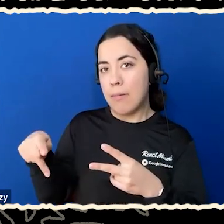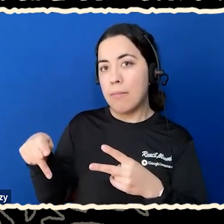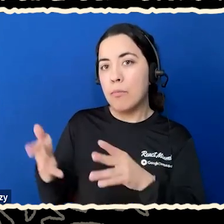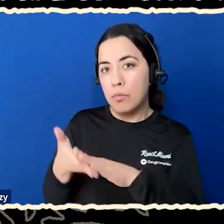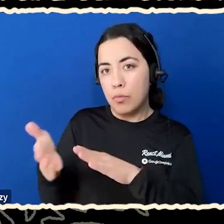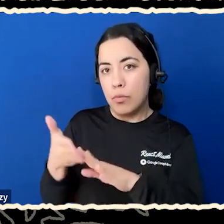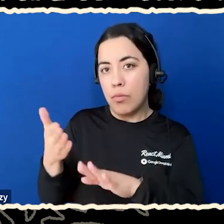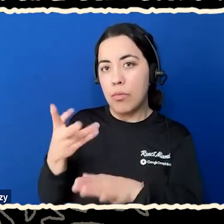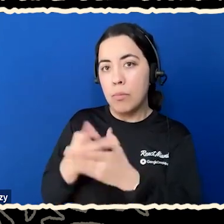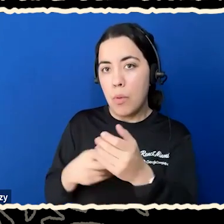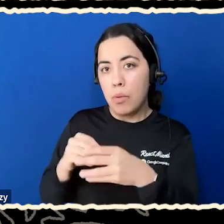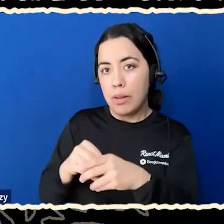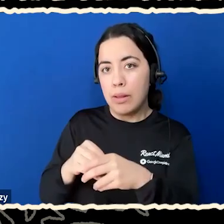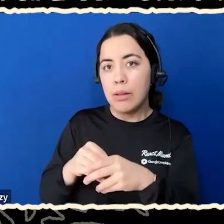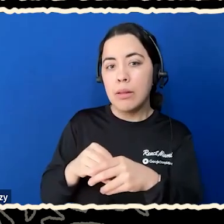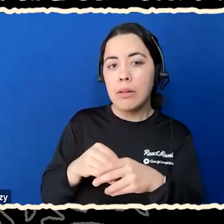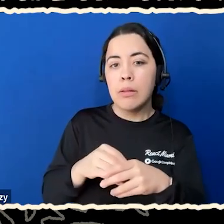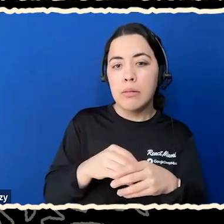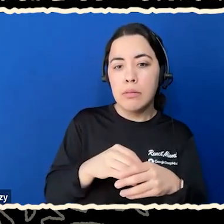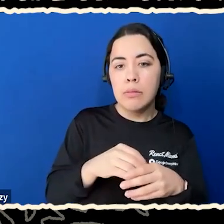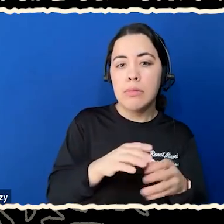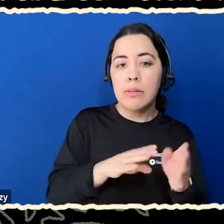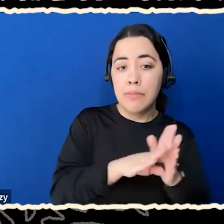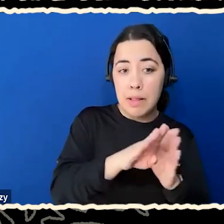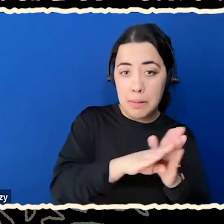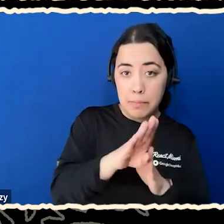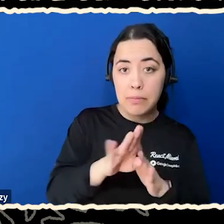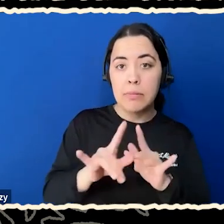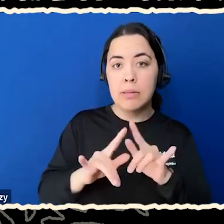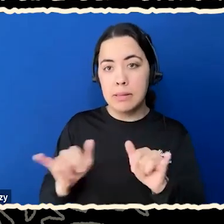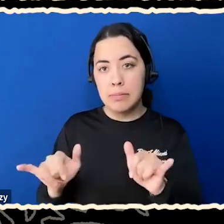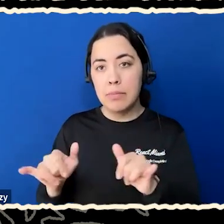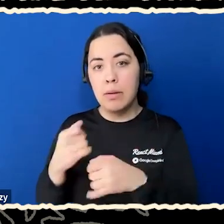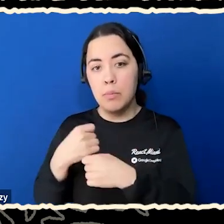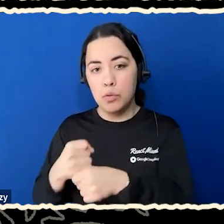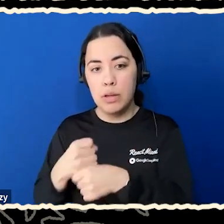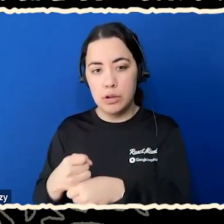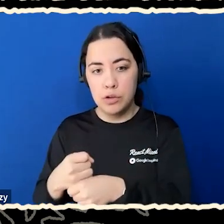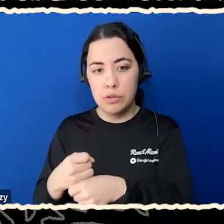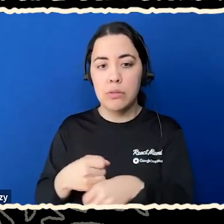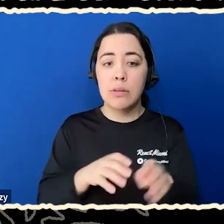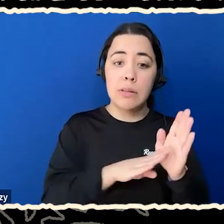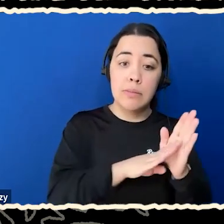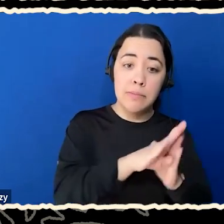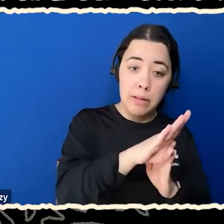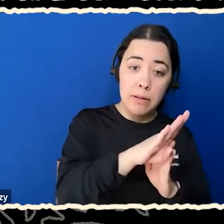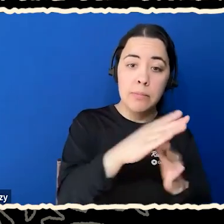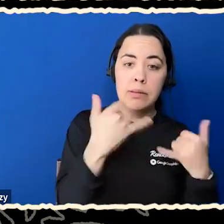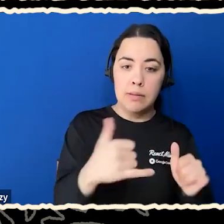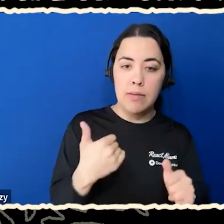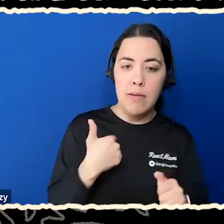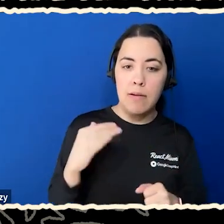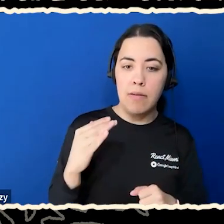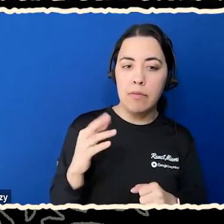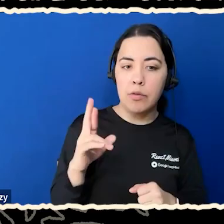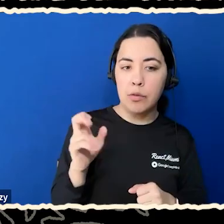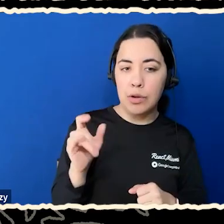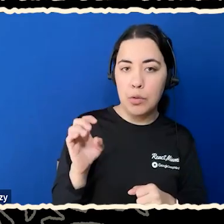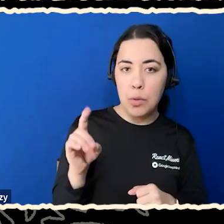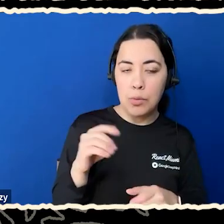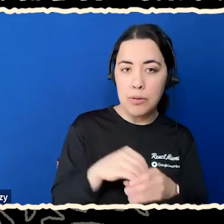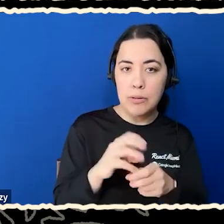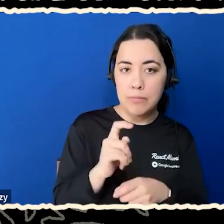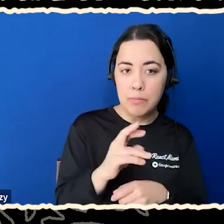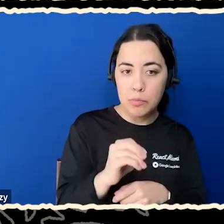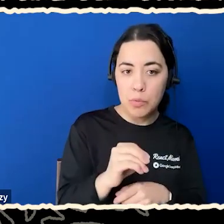development mode and in production. So in development mode, you will still have the hot reload from Metro, inside the native host app,